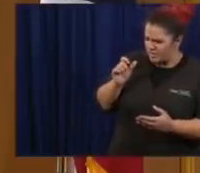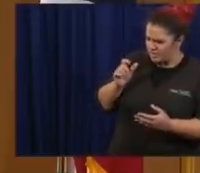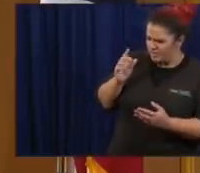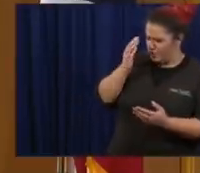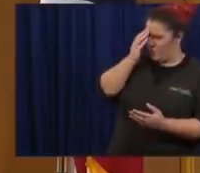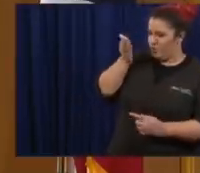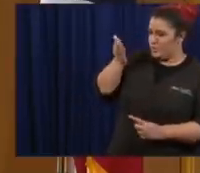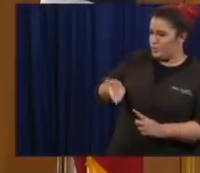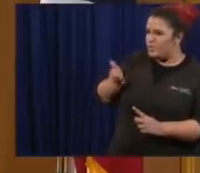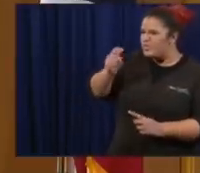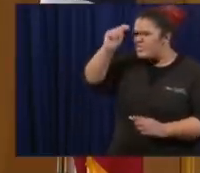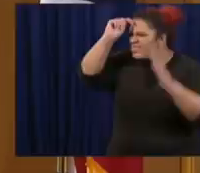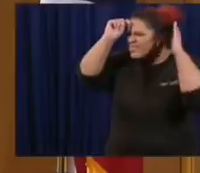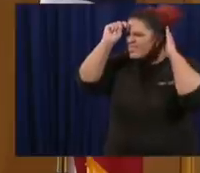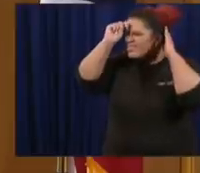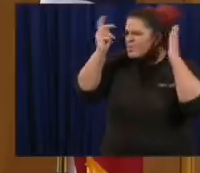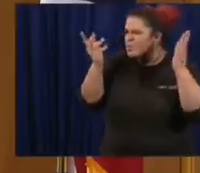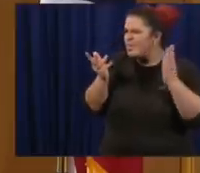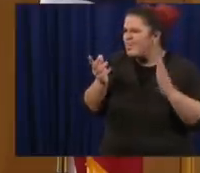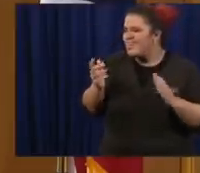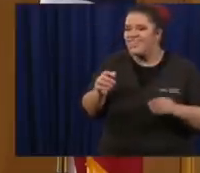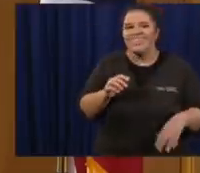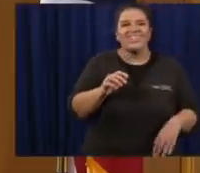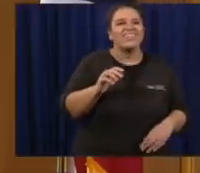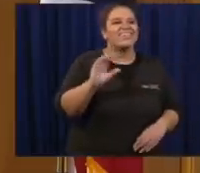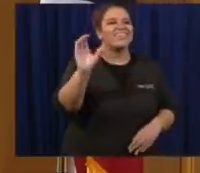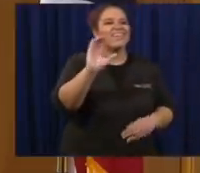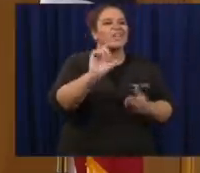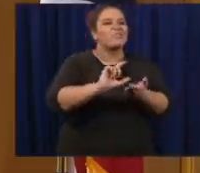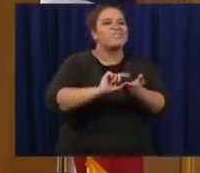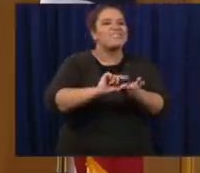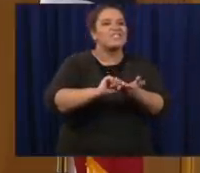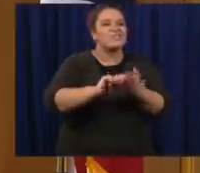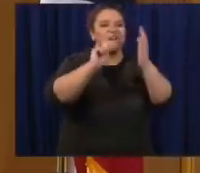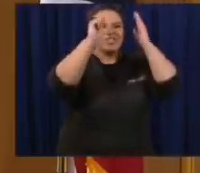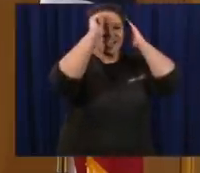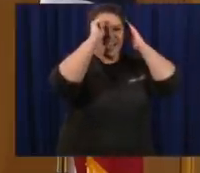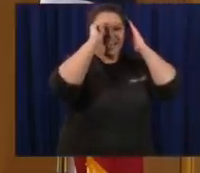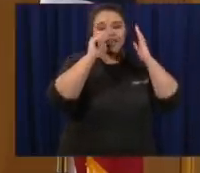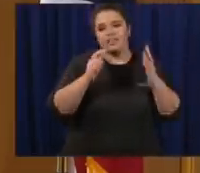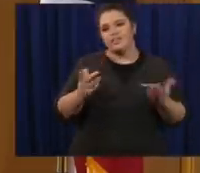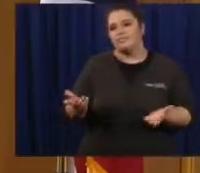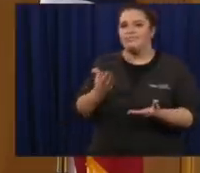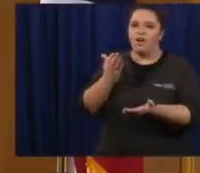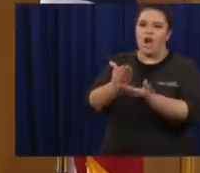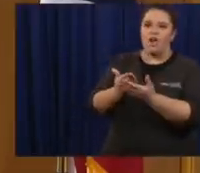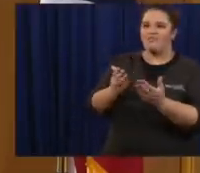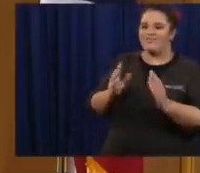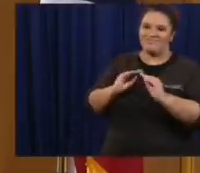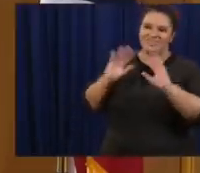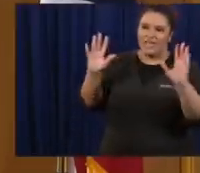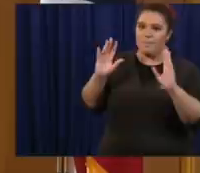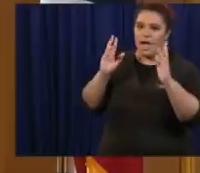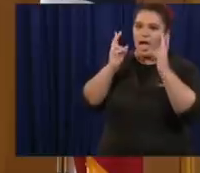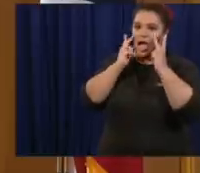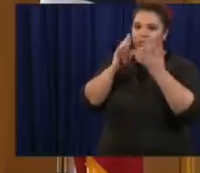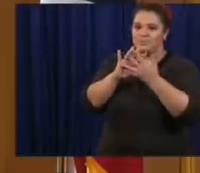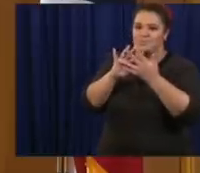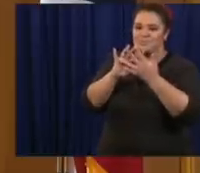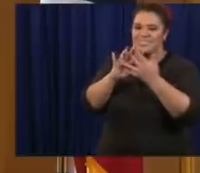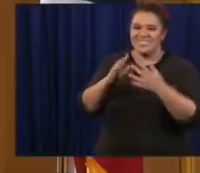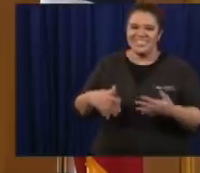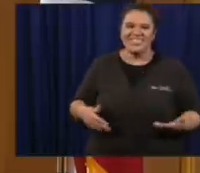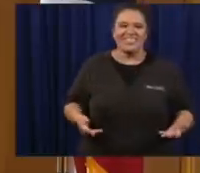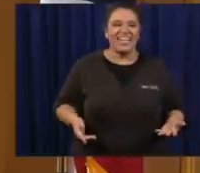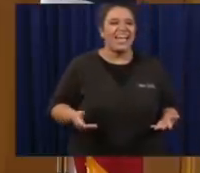can't read Dispatch. it. I should have been able, that just shows my eyes are bad. I can't read the Dispatch. There you go. It covers my balding